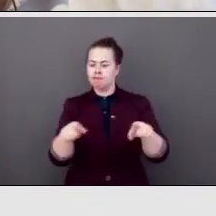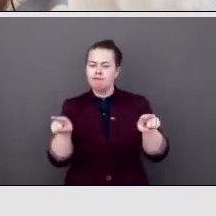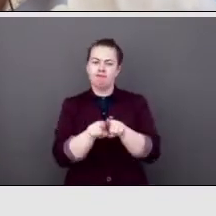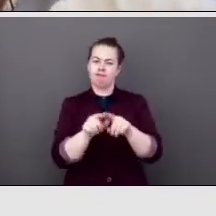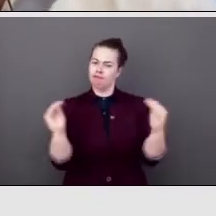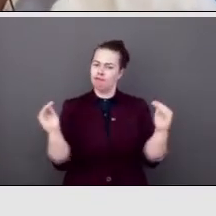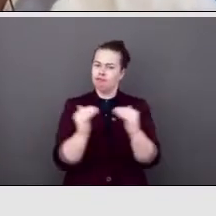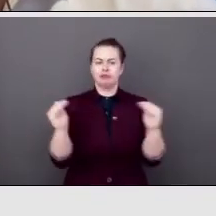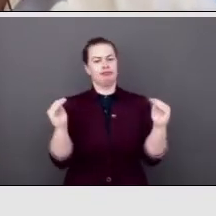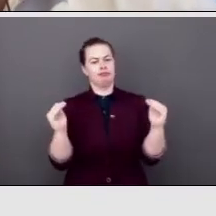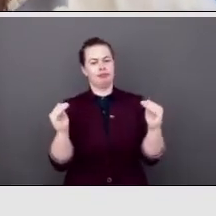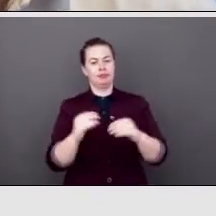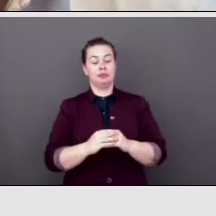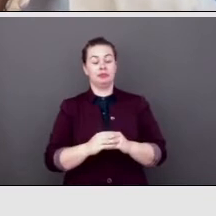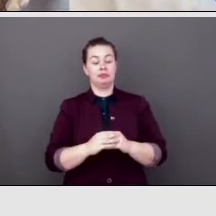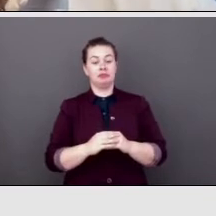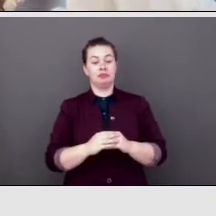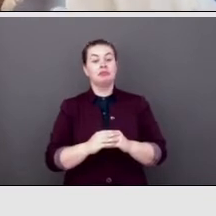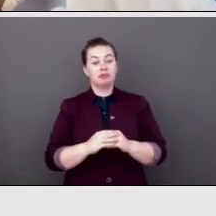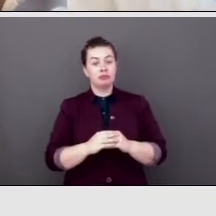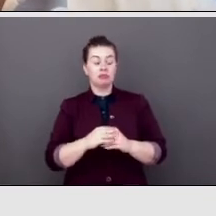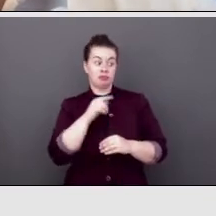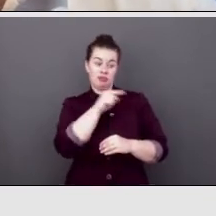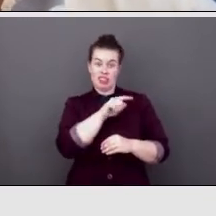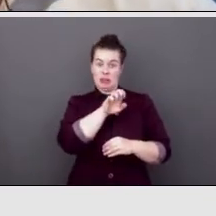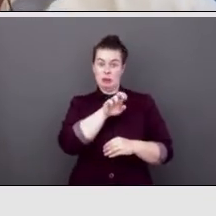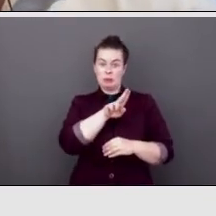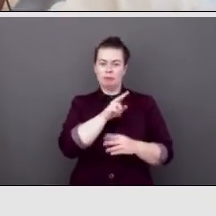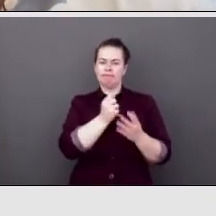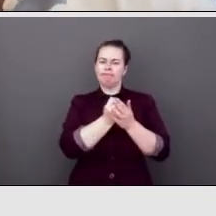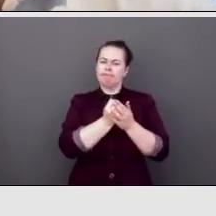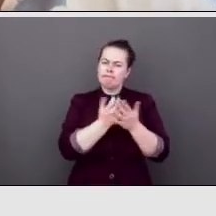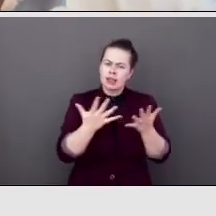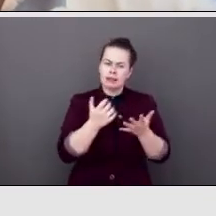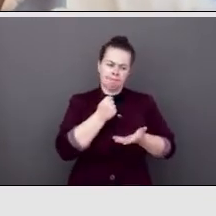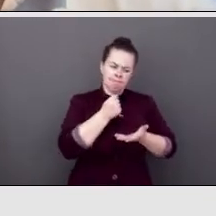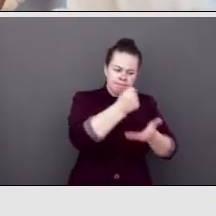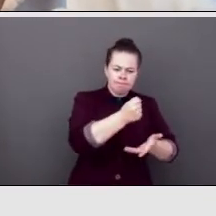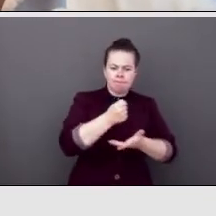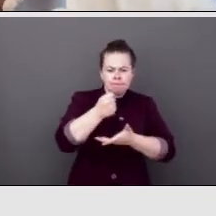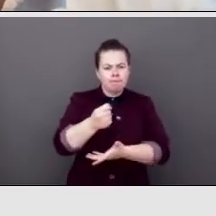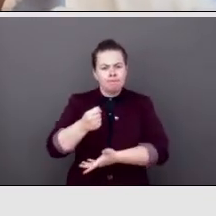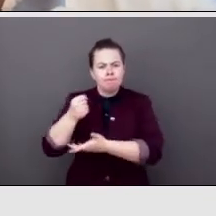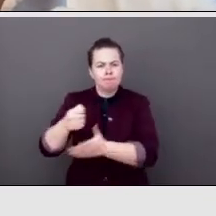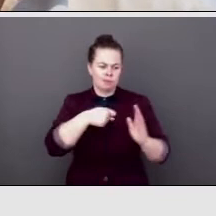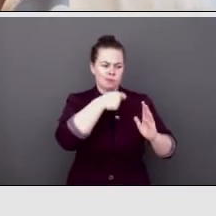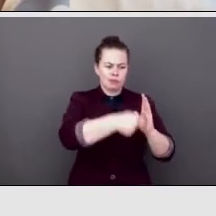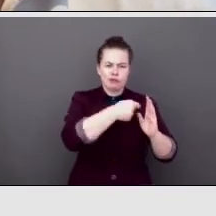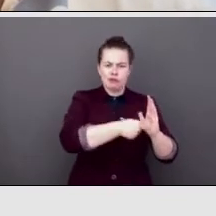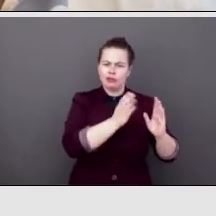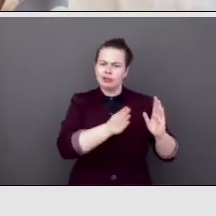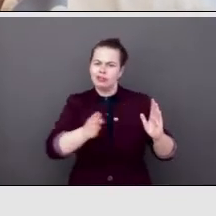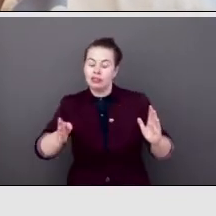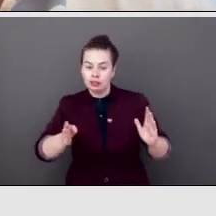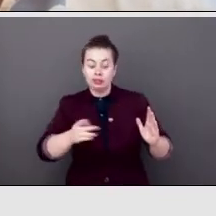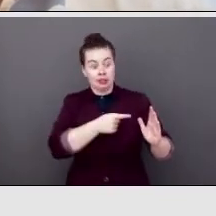and projects have been operational. And now we are in the phase that we have a